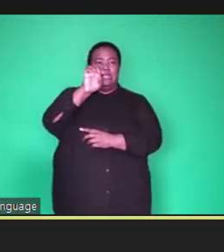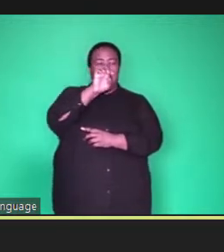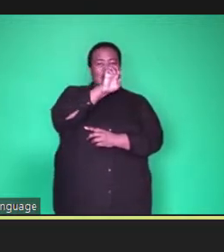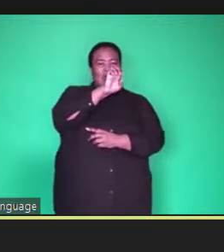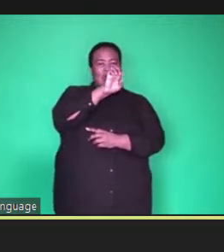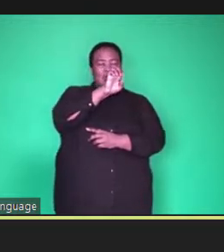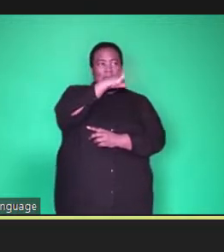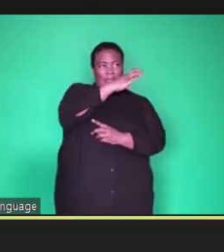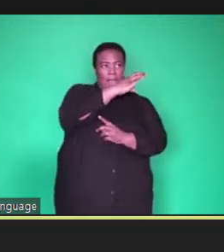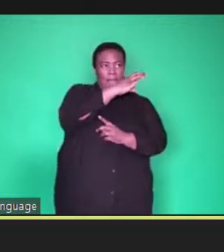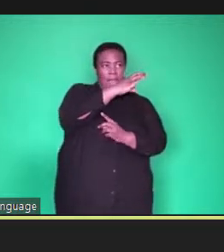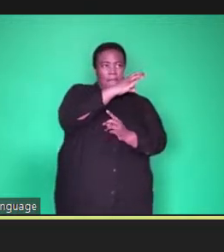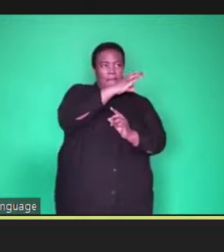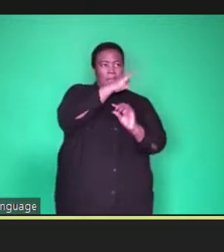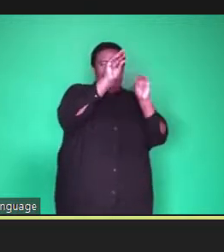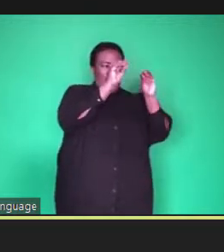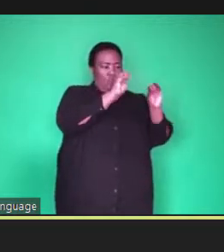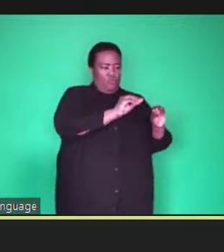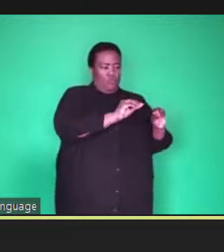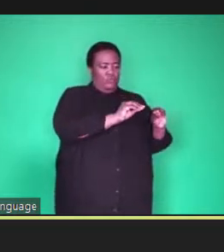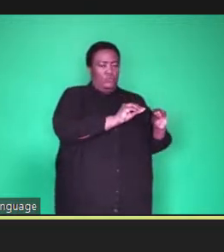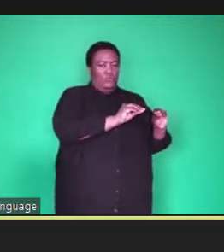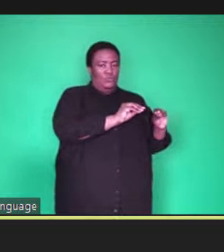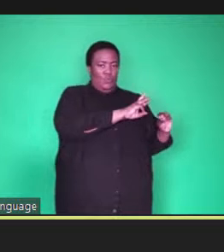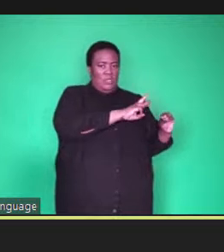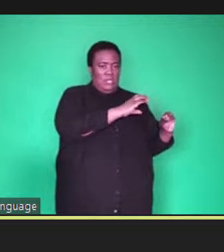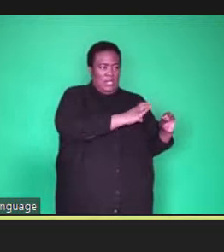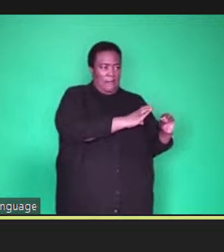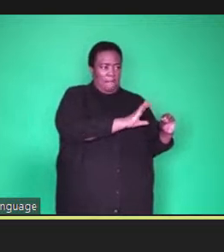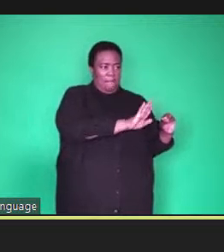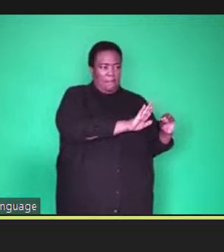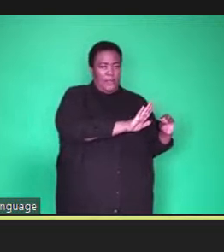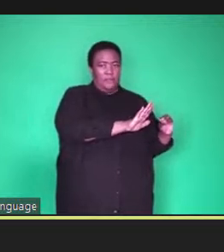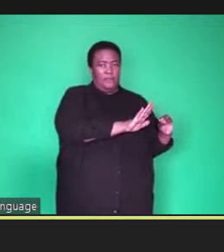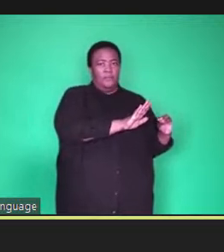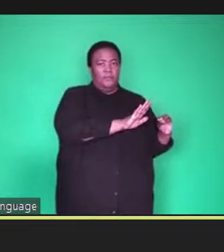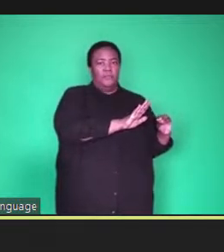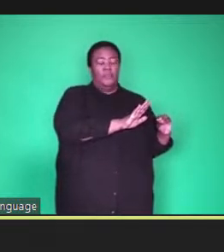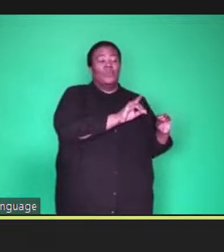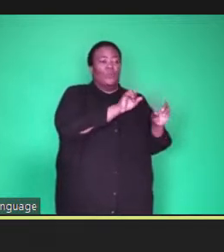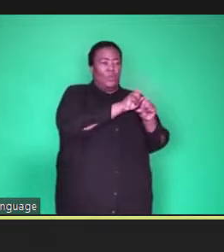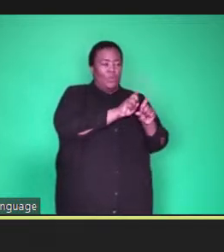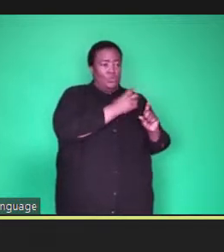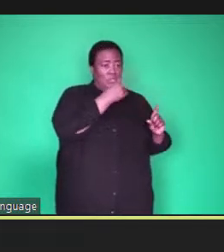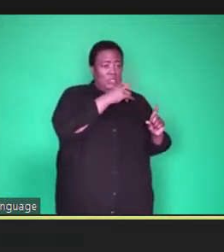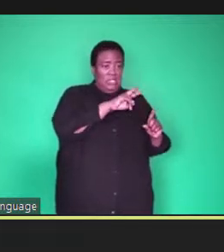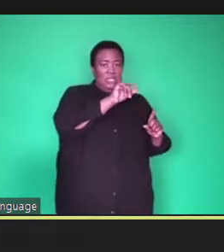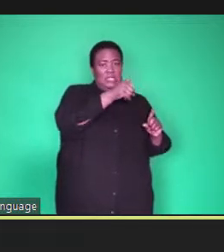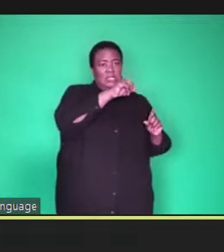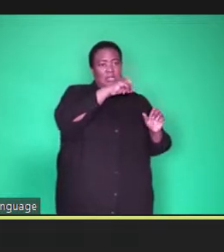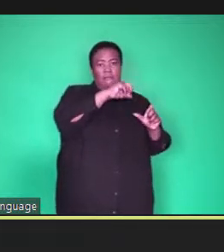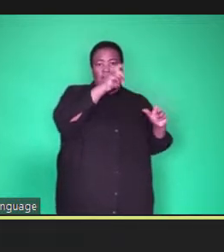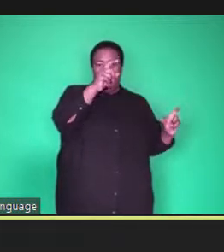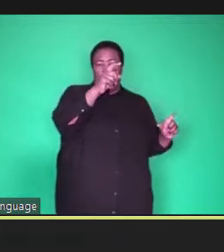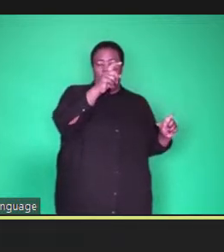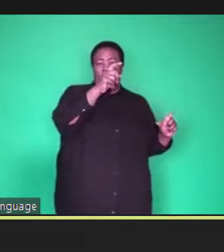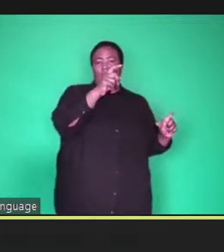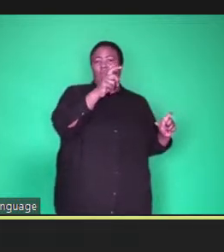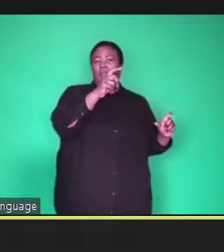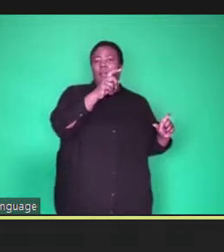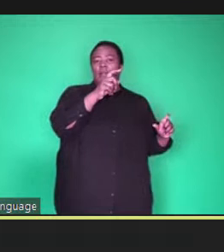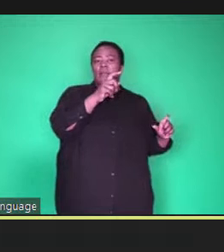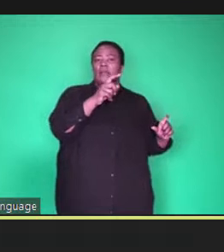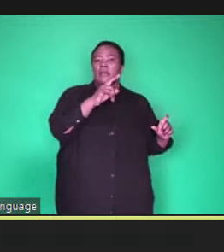Eastern Cape to Western Cape, this is its own dynamic, and we see the other big metropolitan area coming here. Then the next